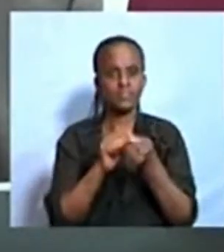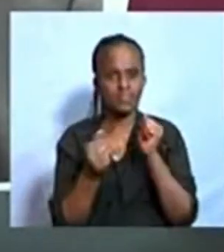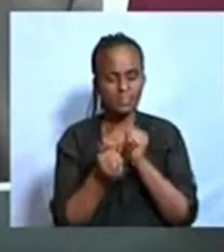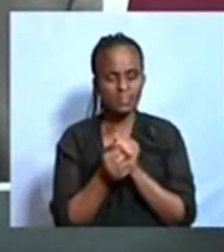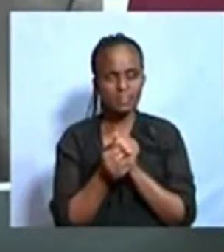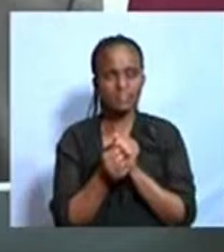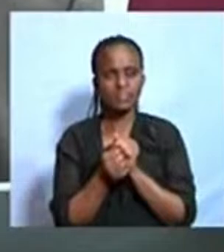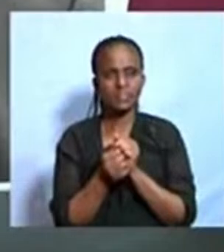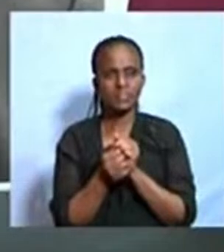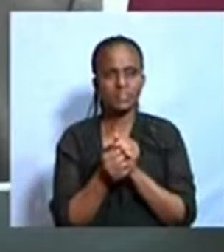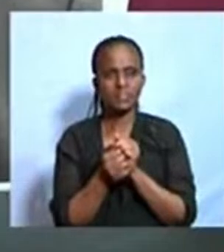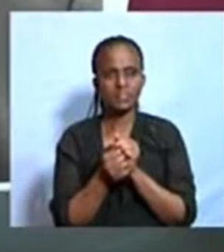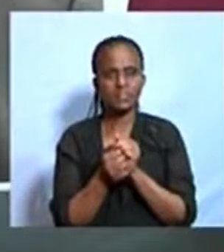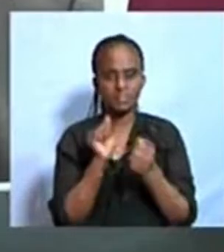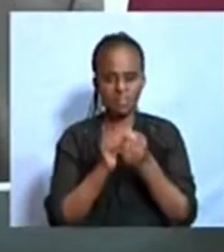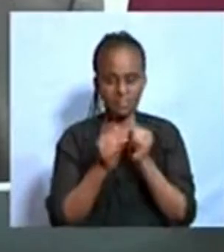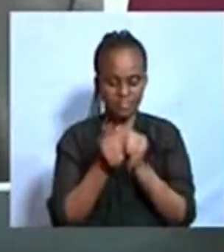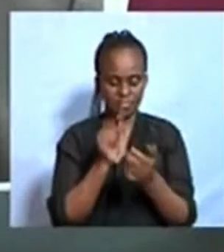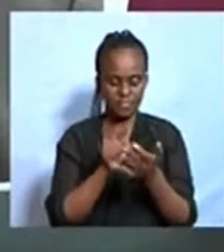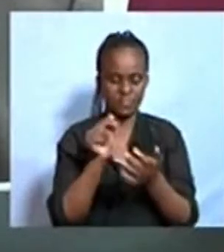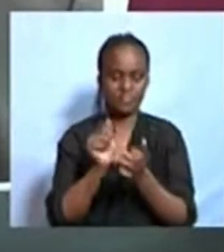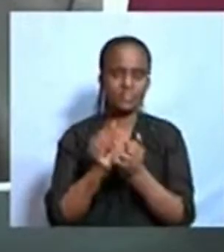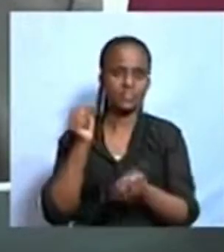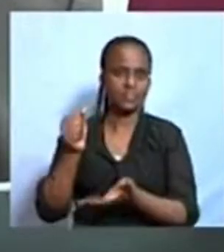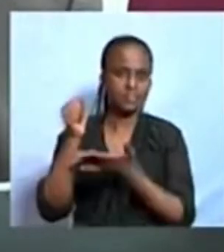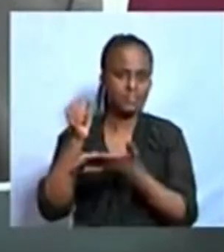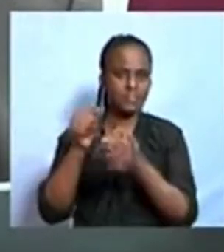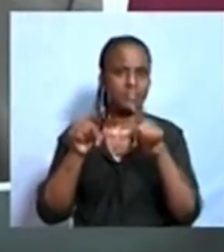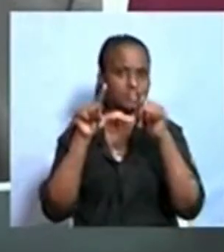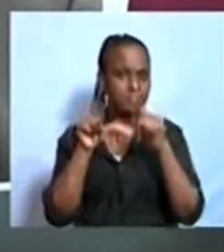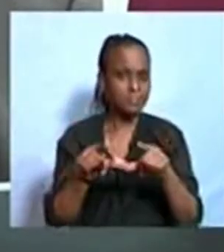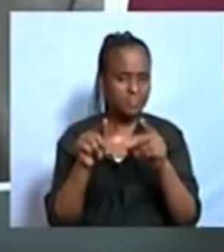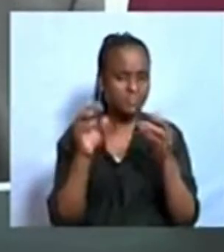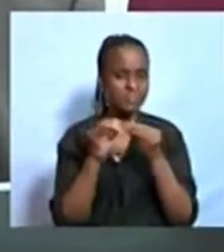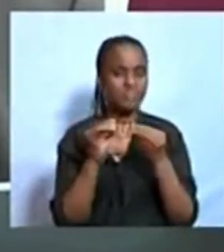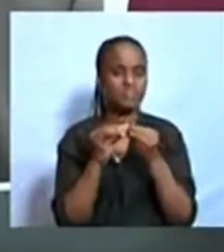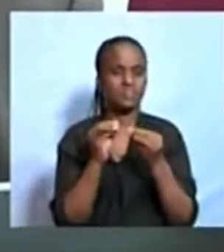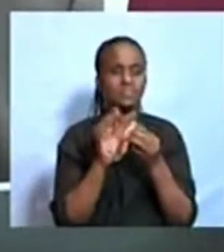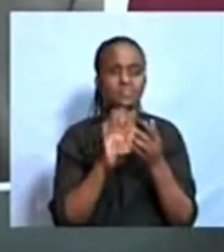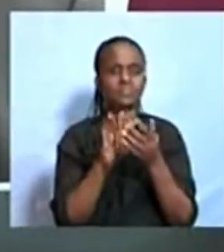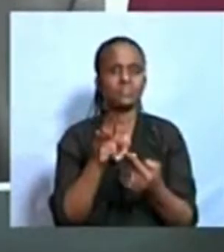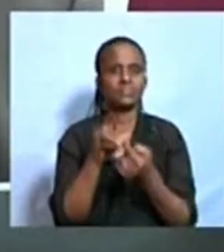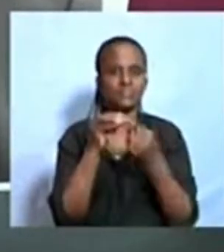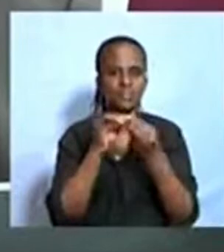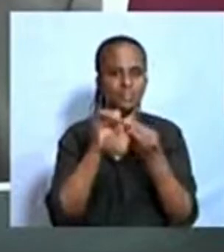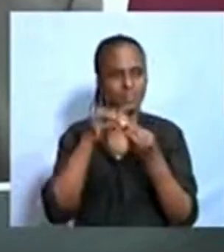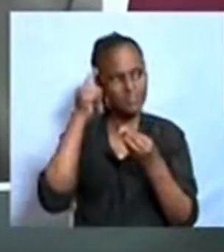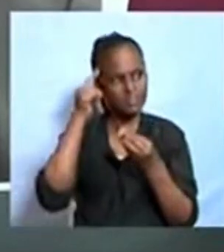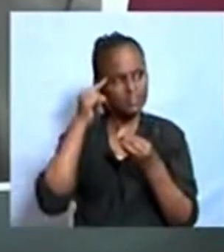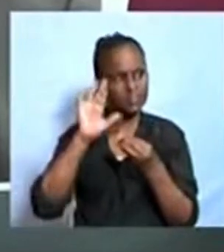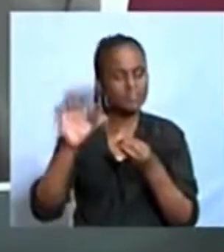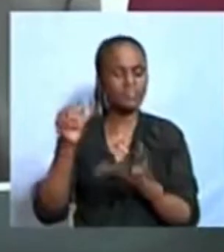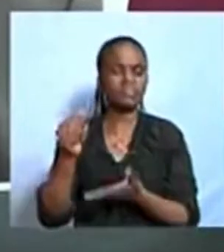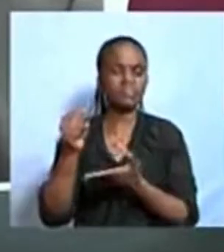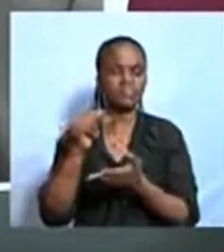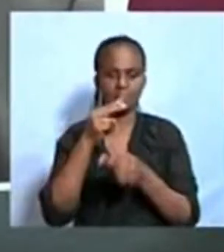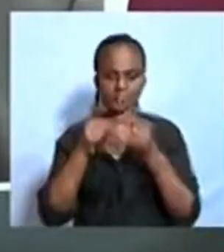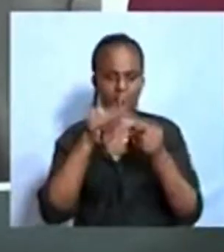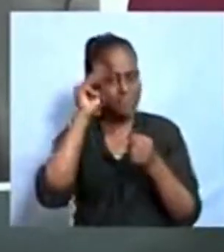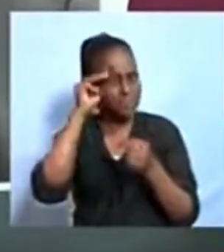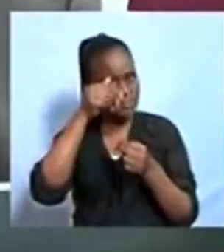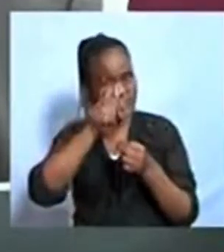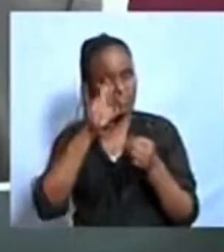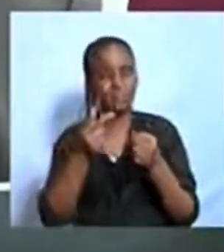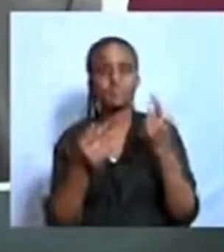our budgets is quite low, especially government budgets. And Ministry of Health is one